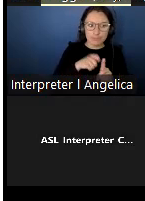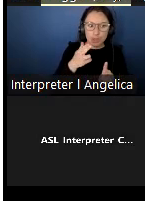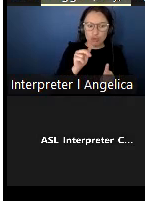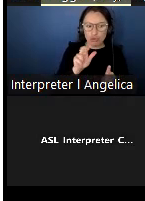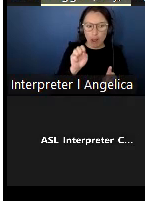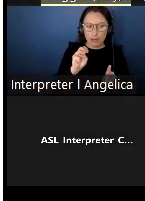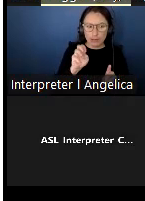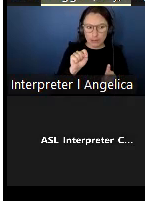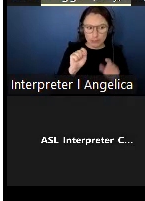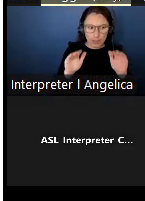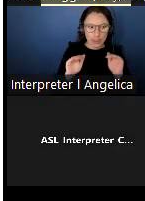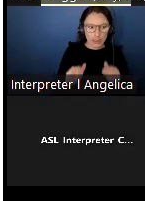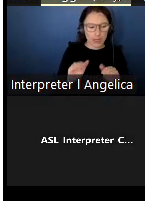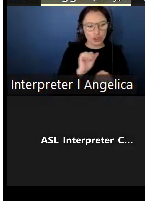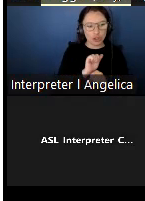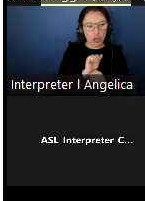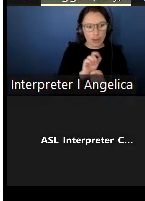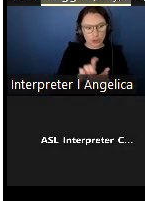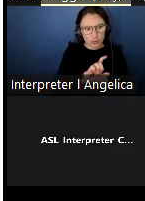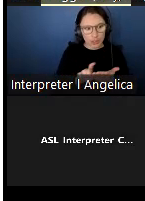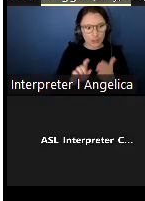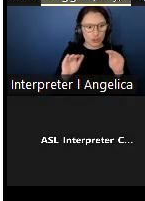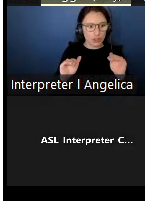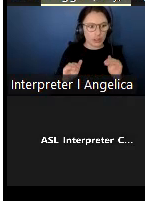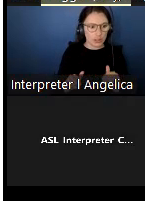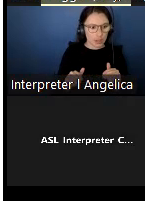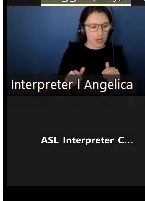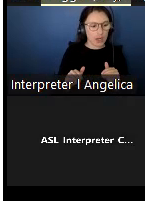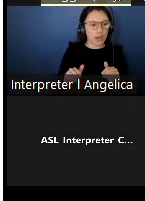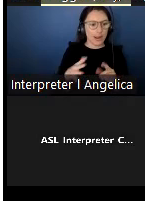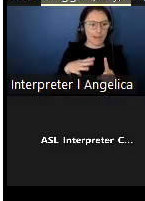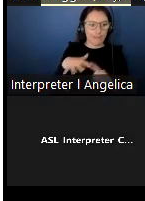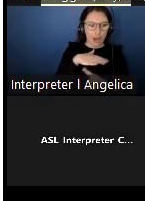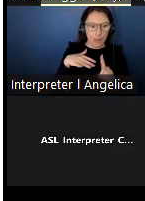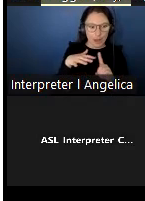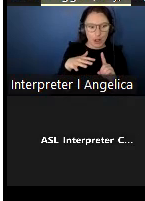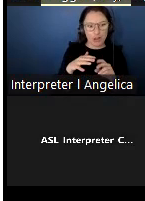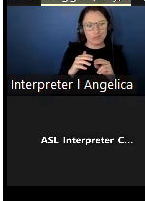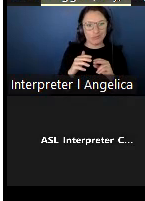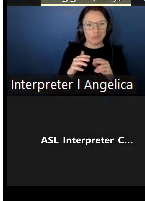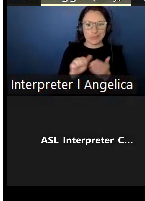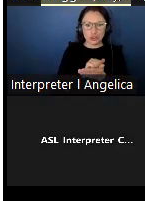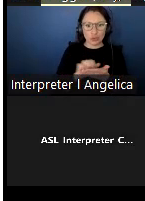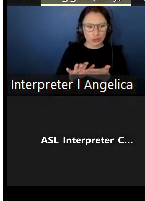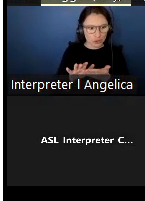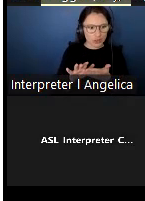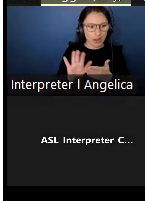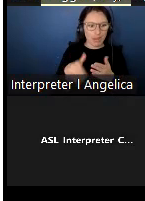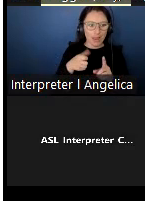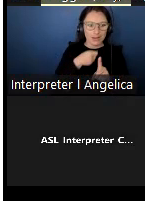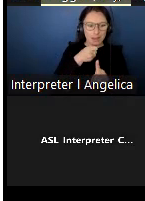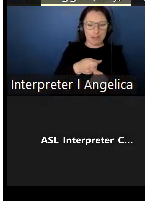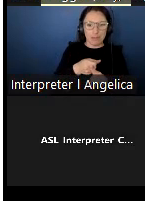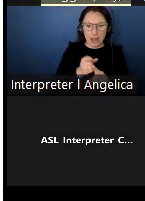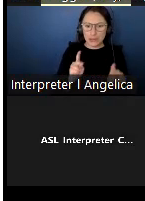So toxic air or water or natural disasters are already economic burdens that disproportionately impact people of